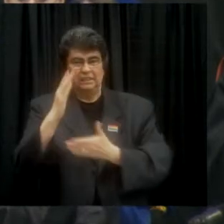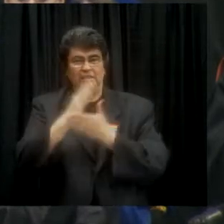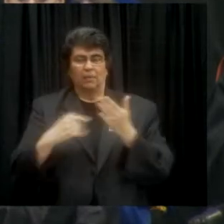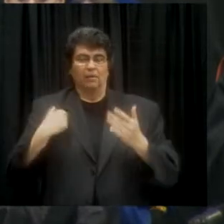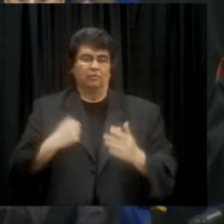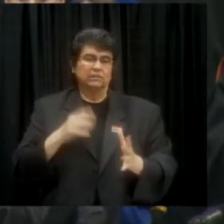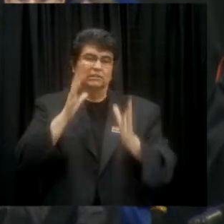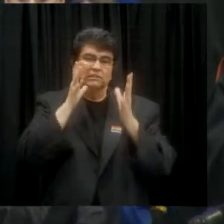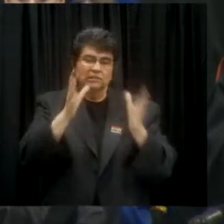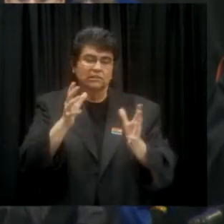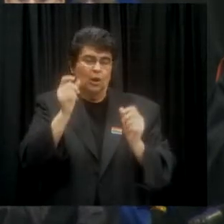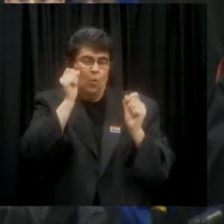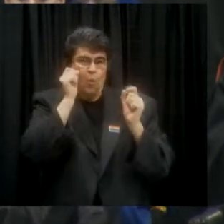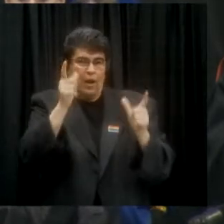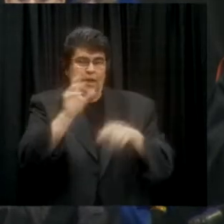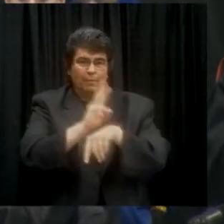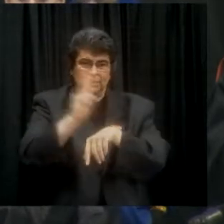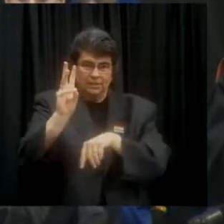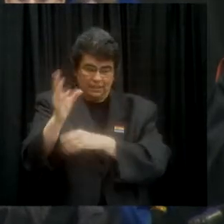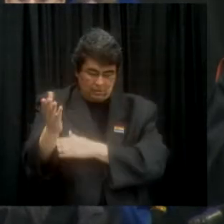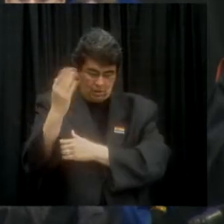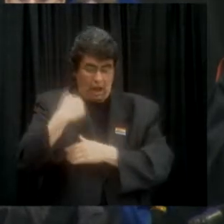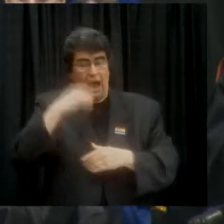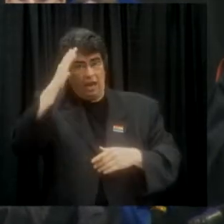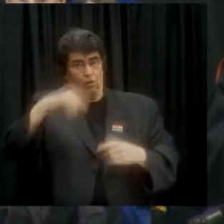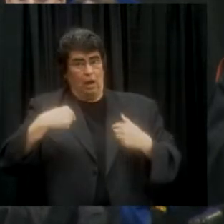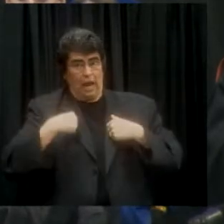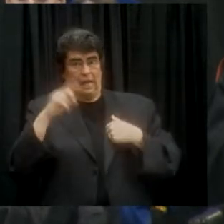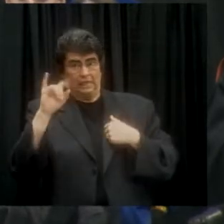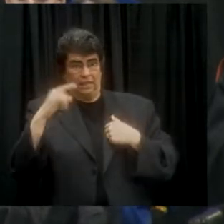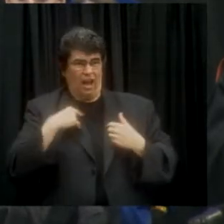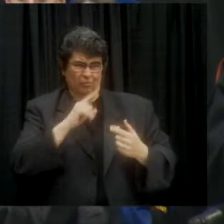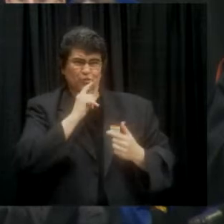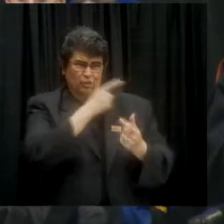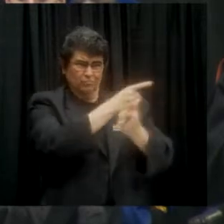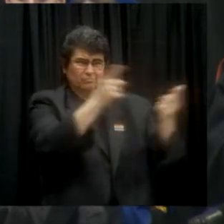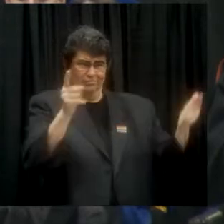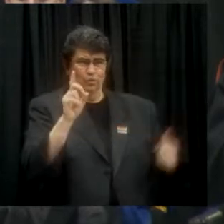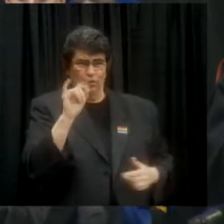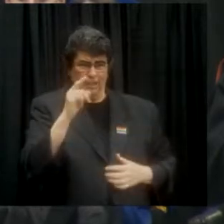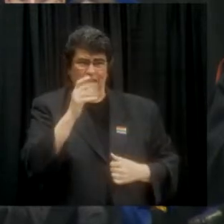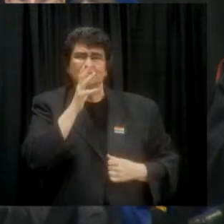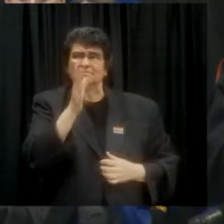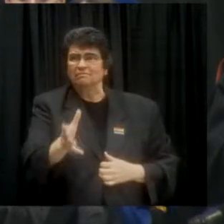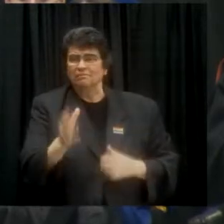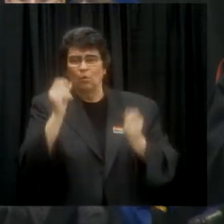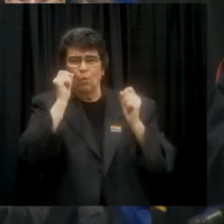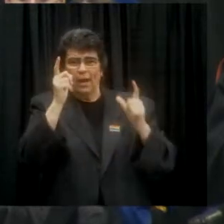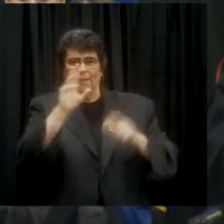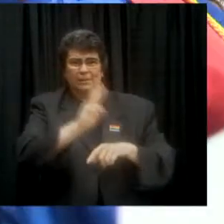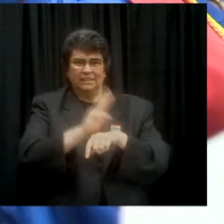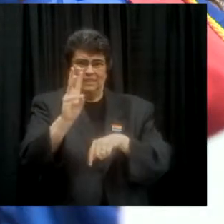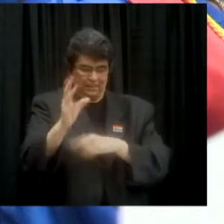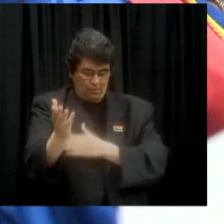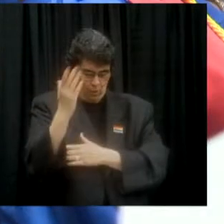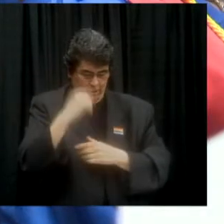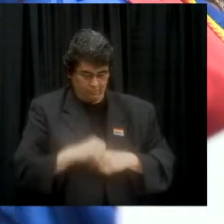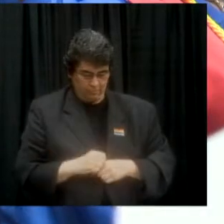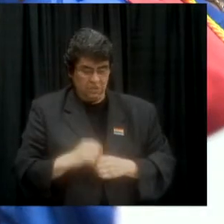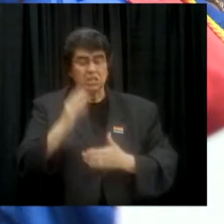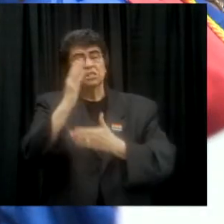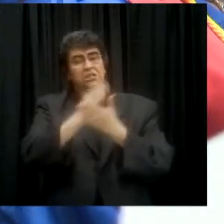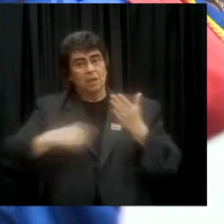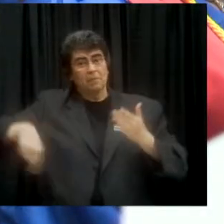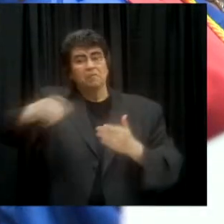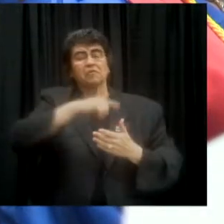us despise waking up at 6 in the morning. I mean, I know I did. I'm sure all of you did, but some of us still remain